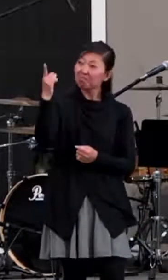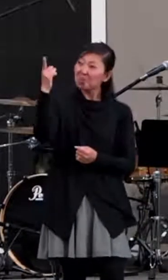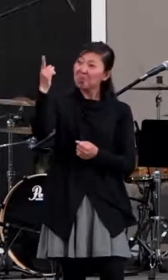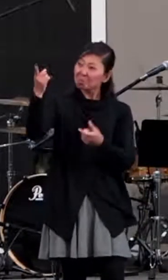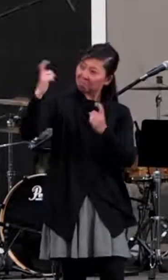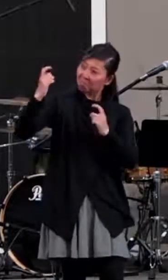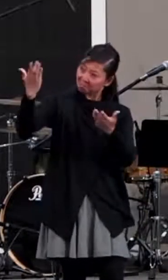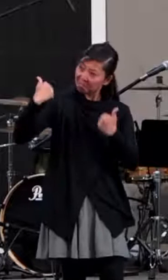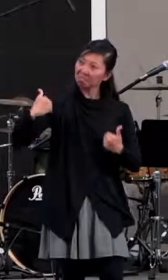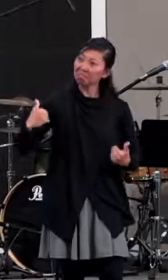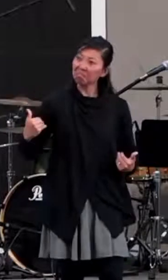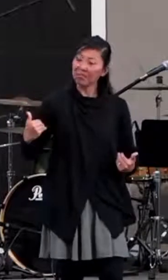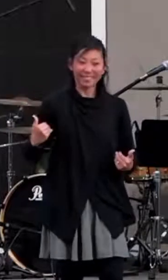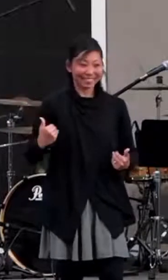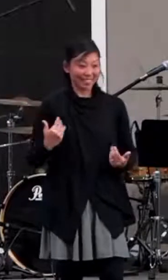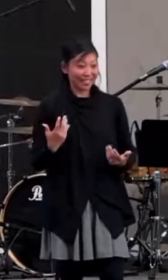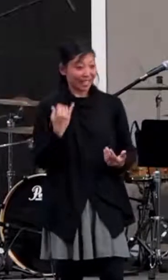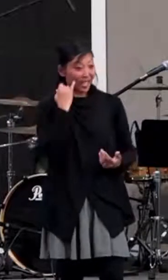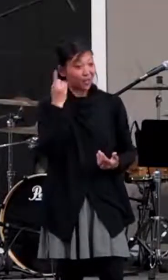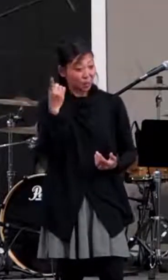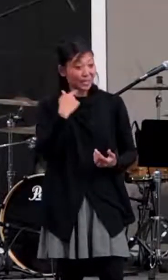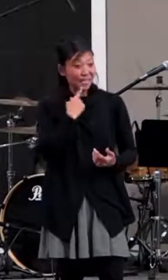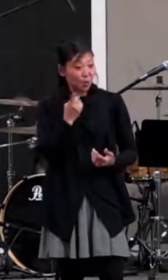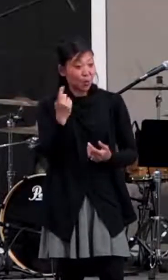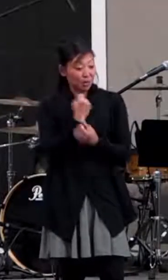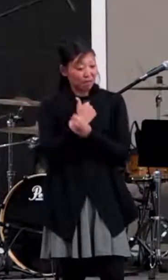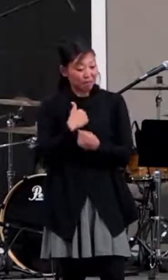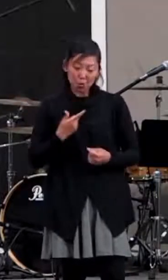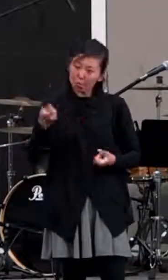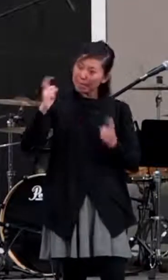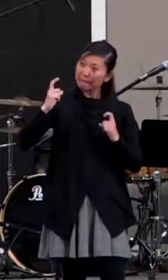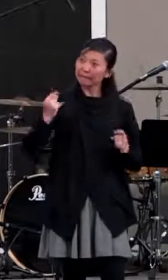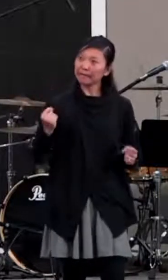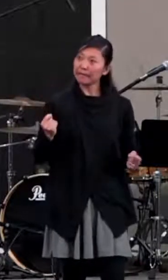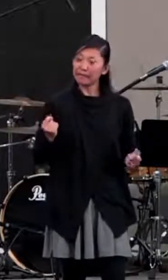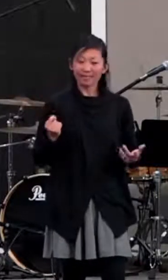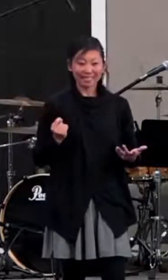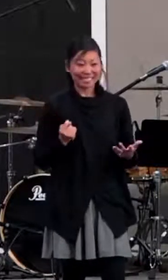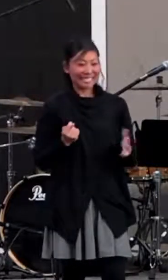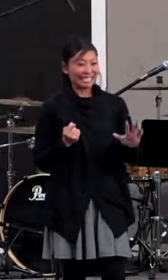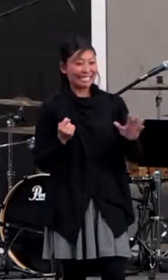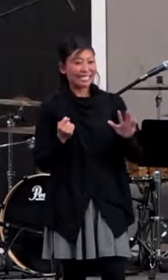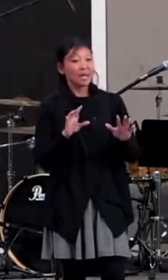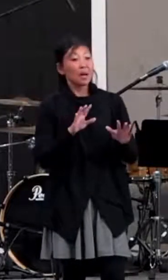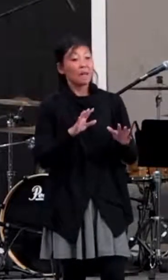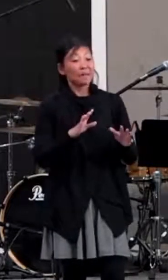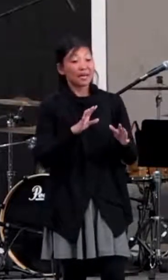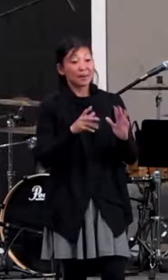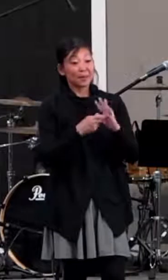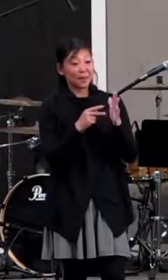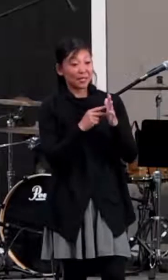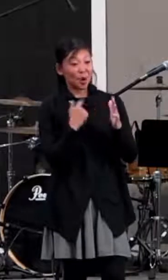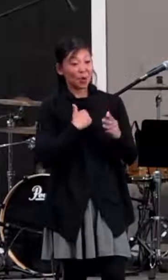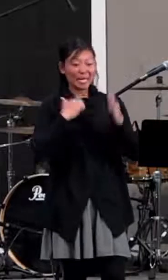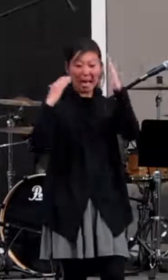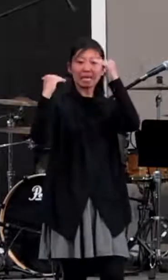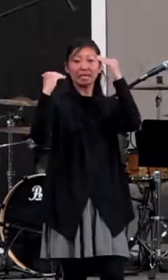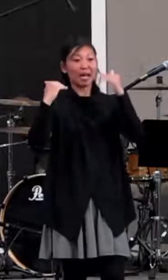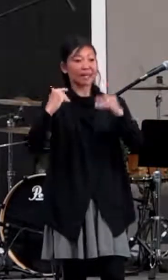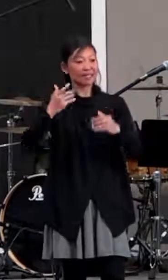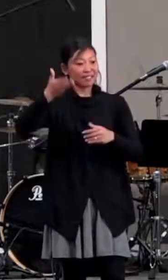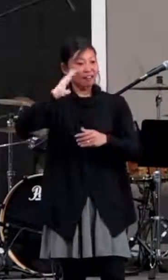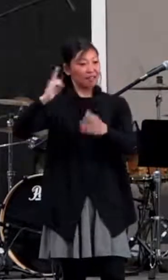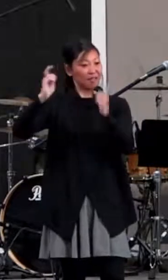that you'll help me to get it. The dynamic of this improper, need-driven expectation is the source of all kinds